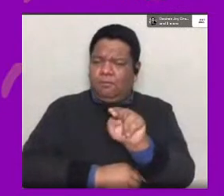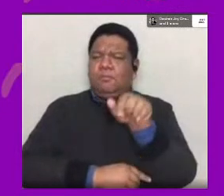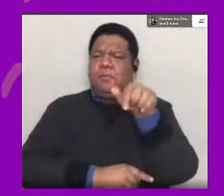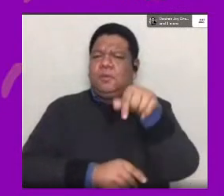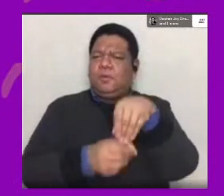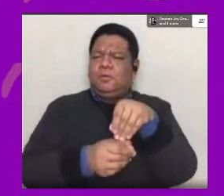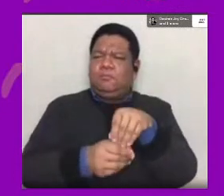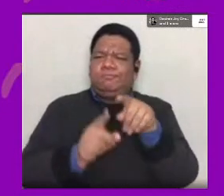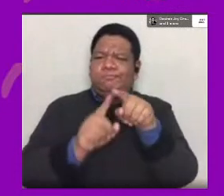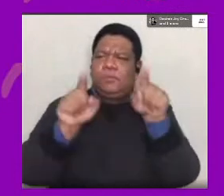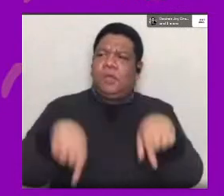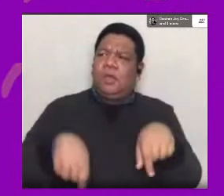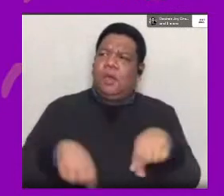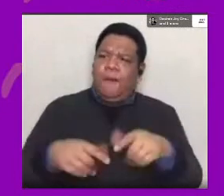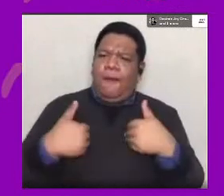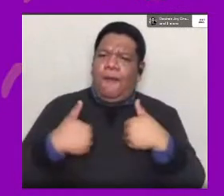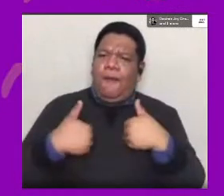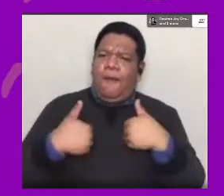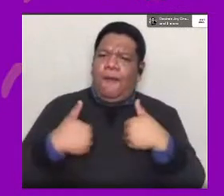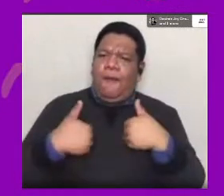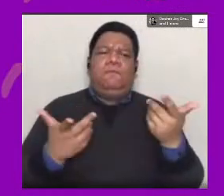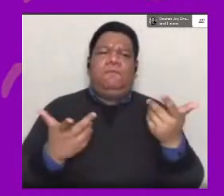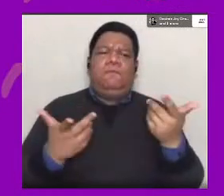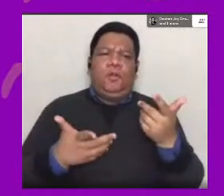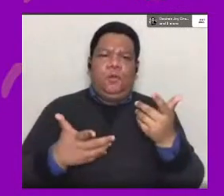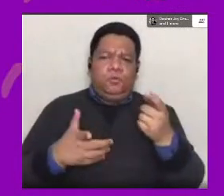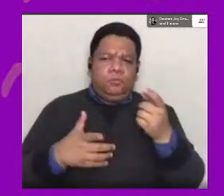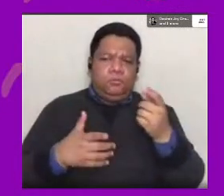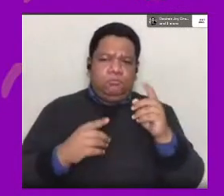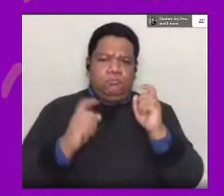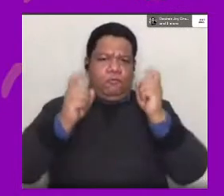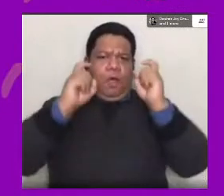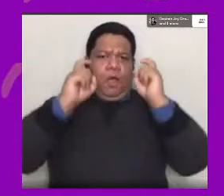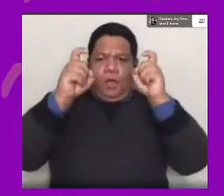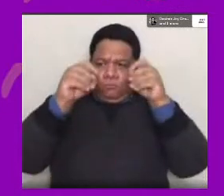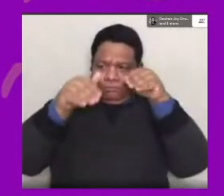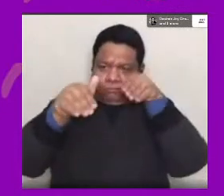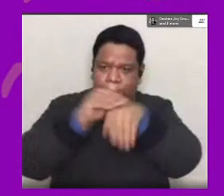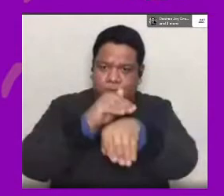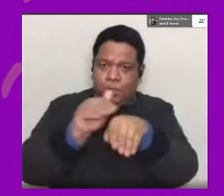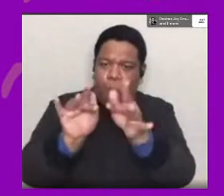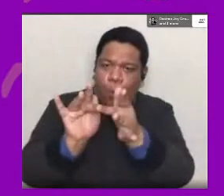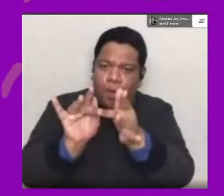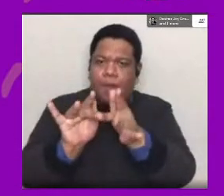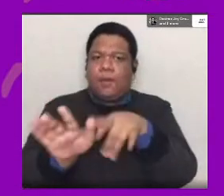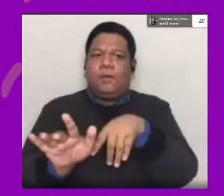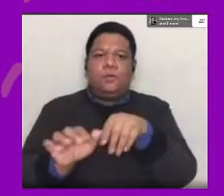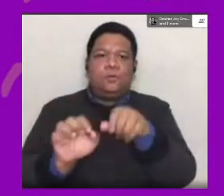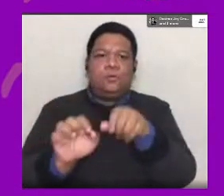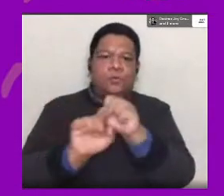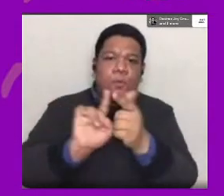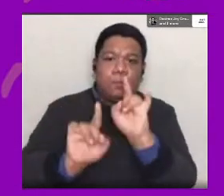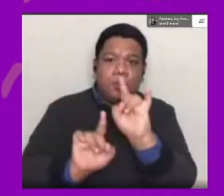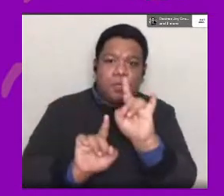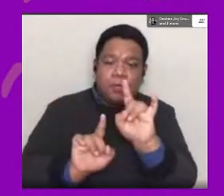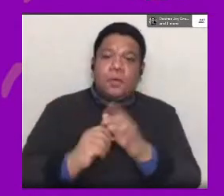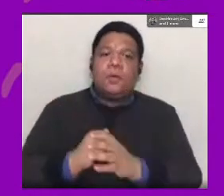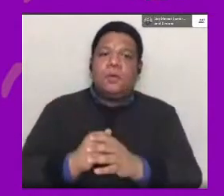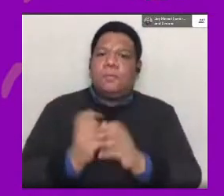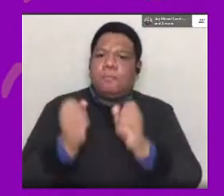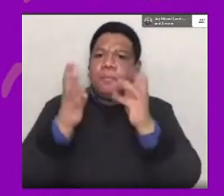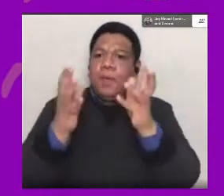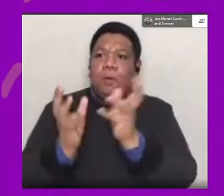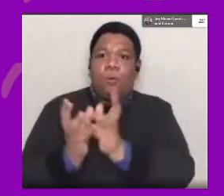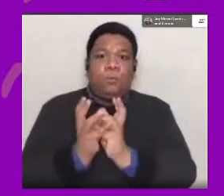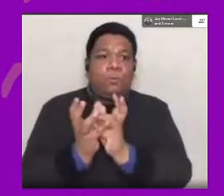there was a gold rush to online and social media formats, many communities have no